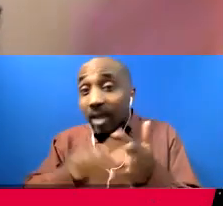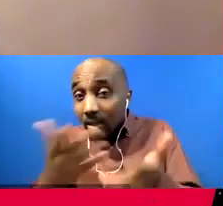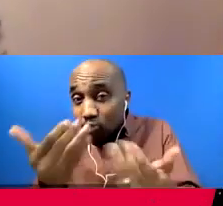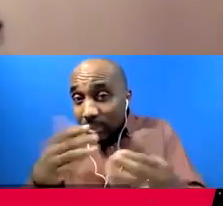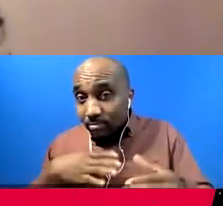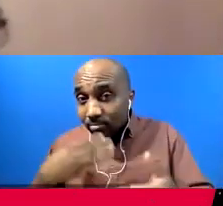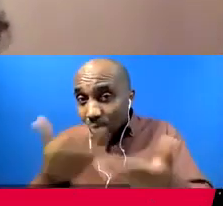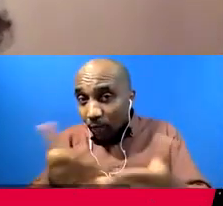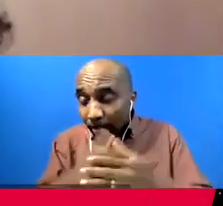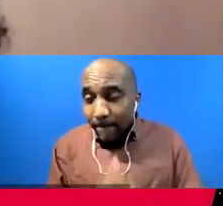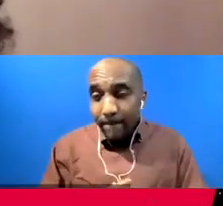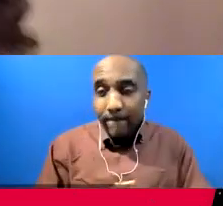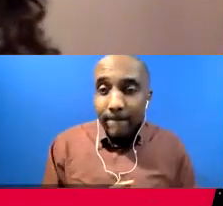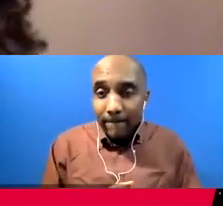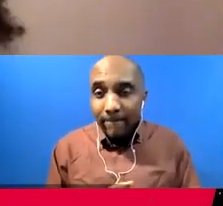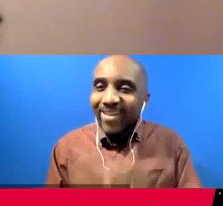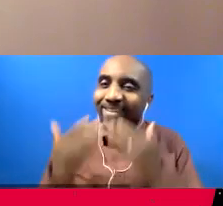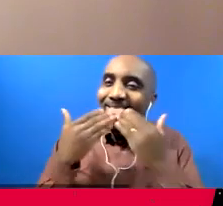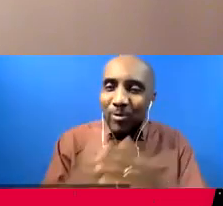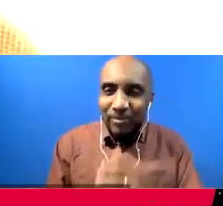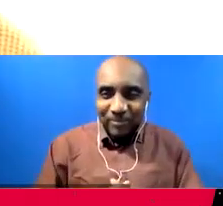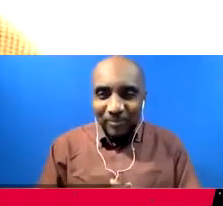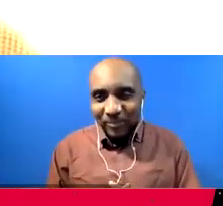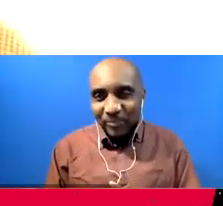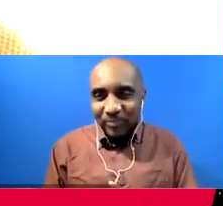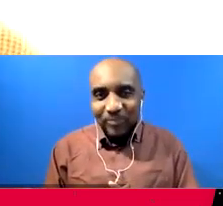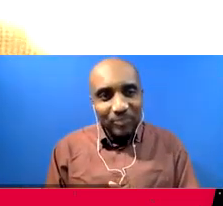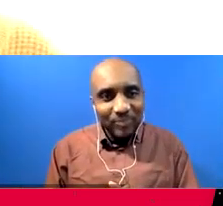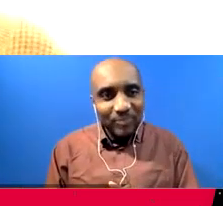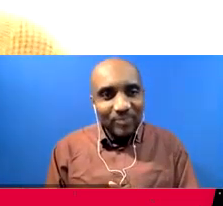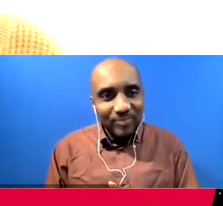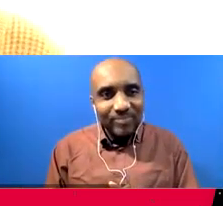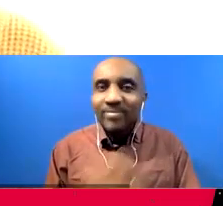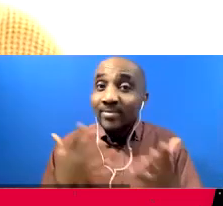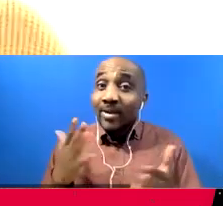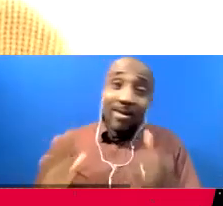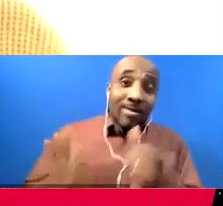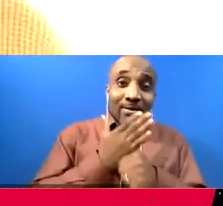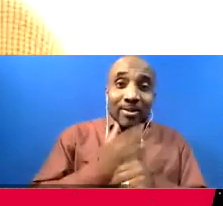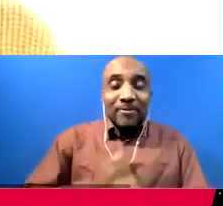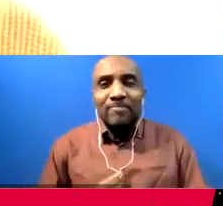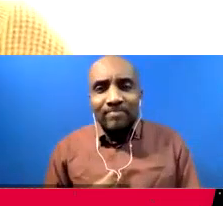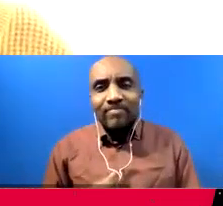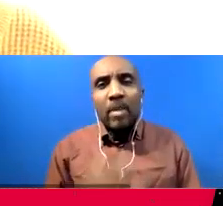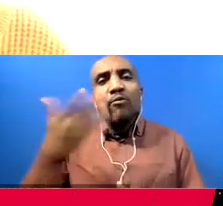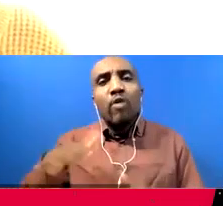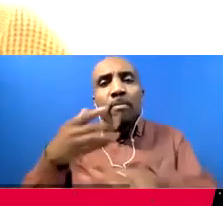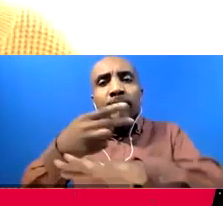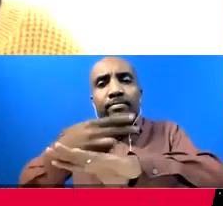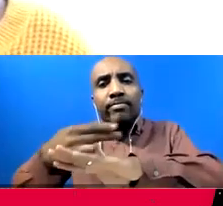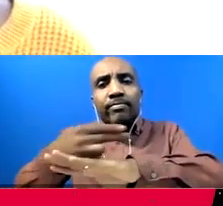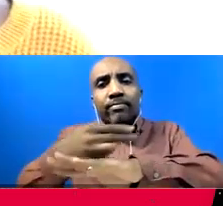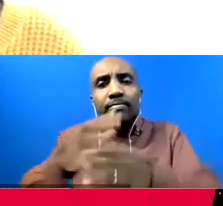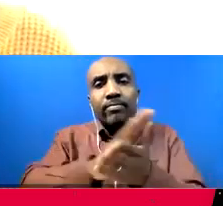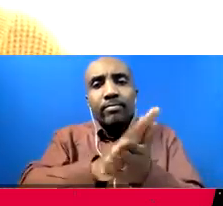yours. Hi, thank you. I'll just go ahead and start with that. So as a Haitian woman who was born